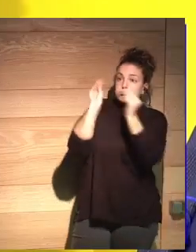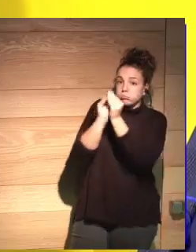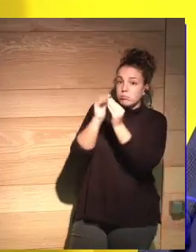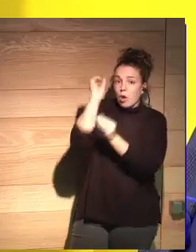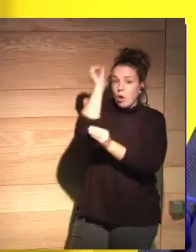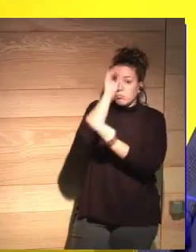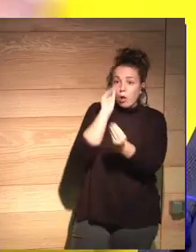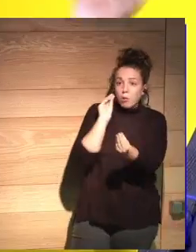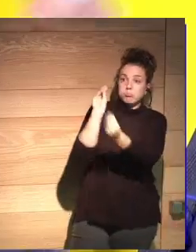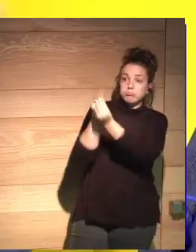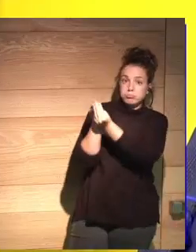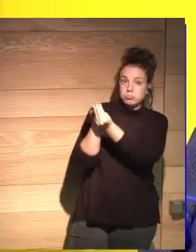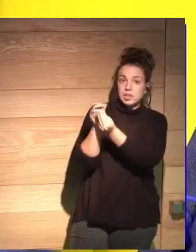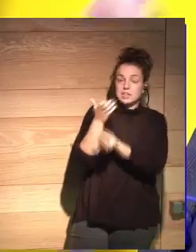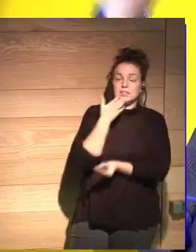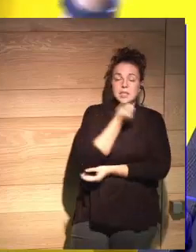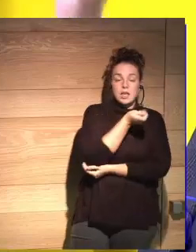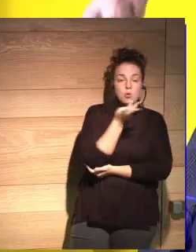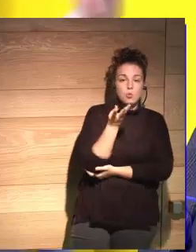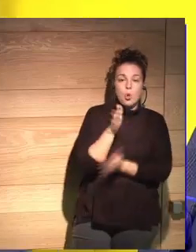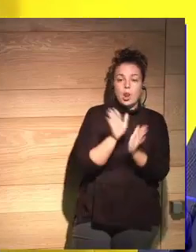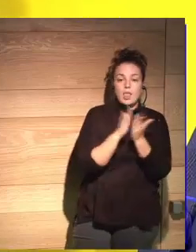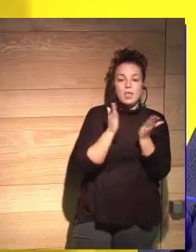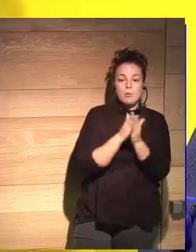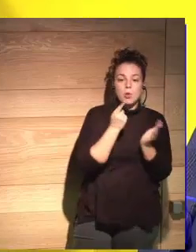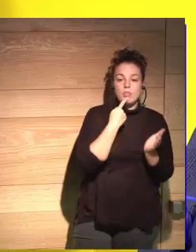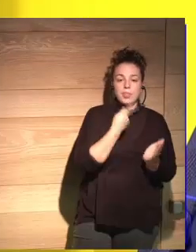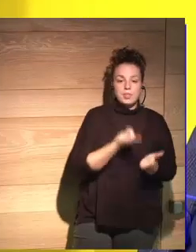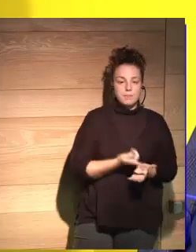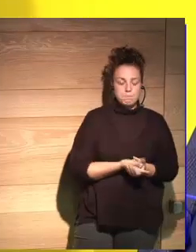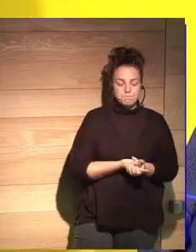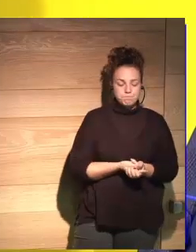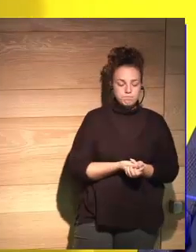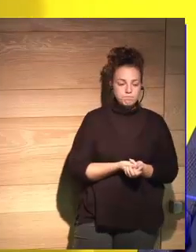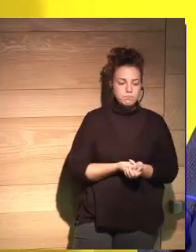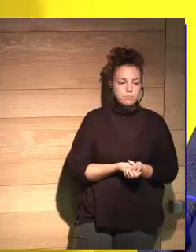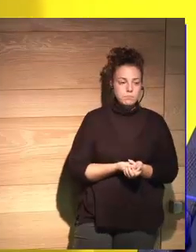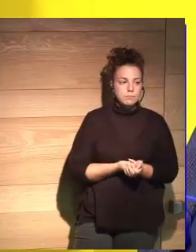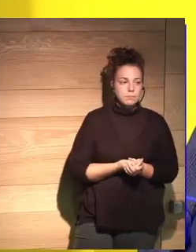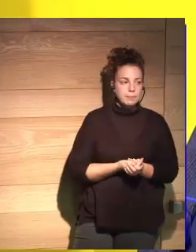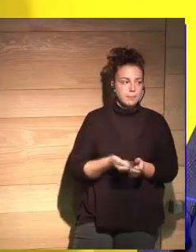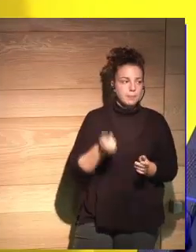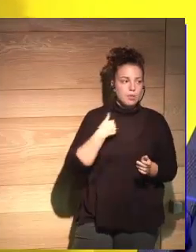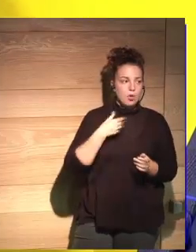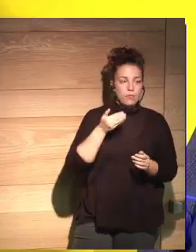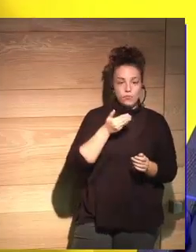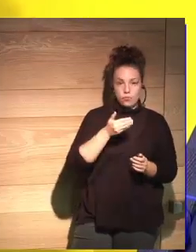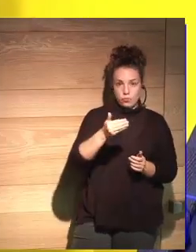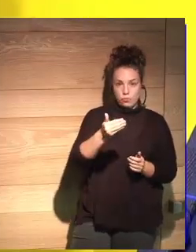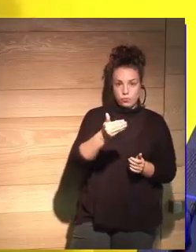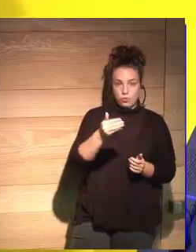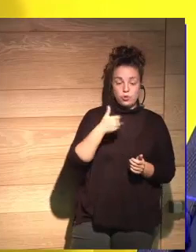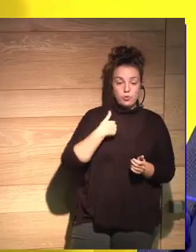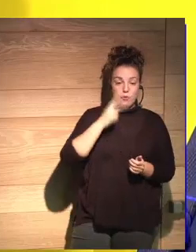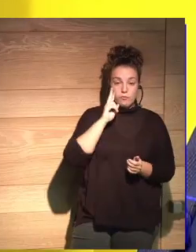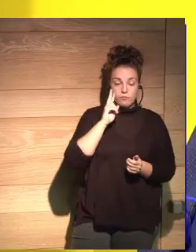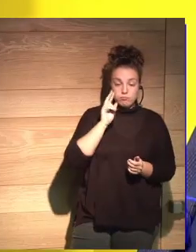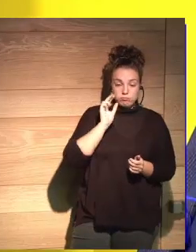have to agree with you. If someone in a book would say, Harari or whoever, the way I see the